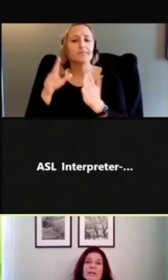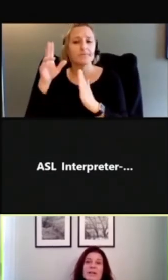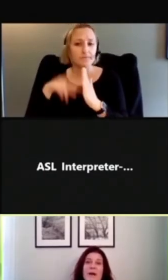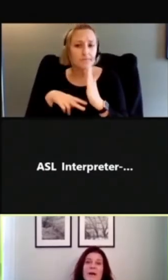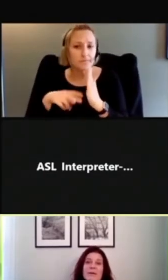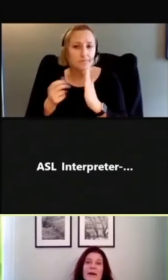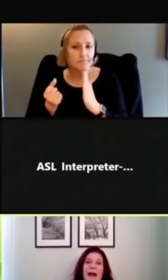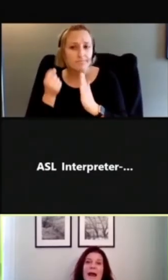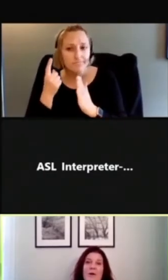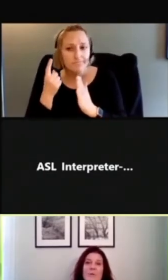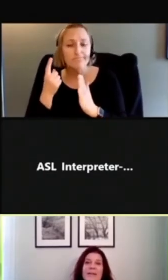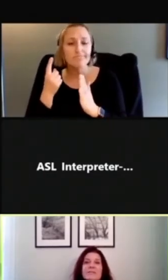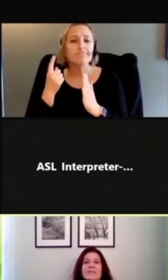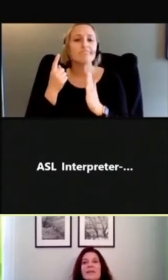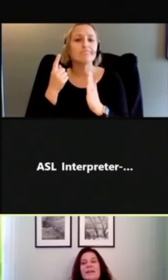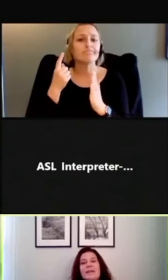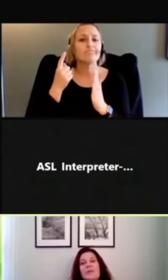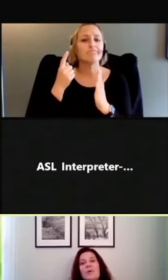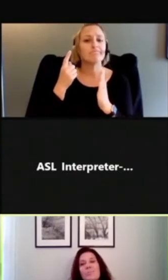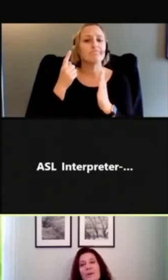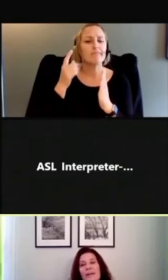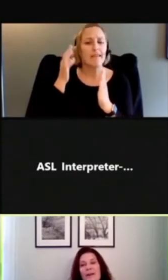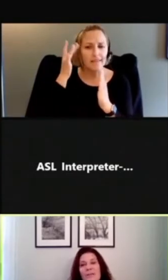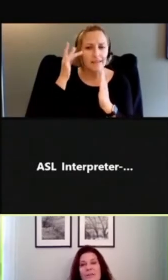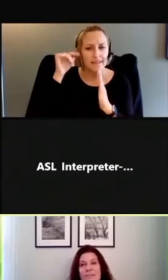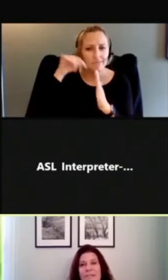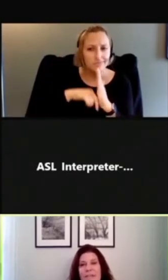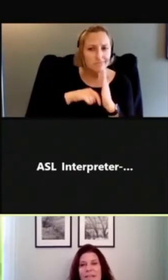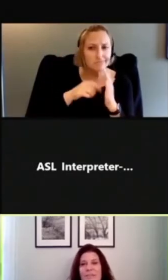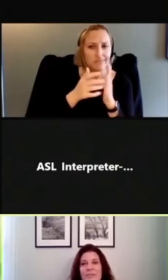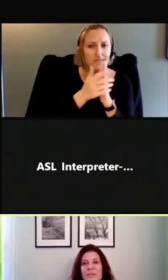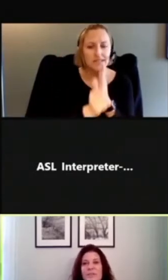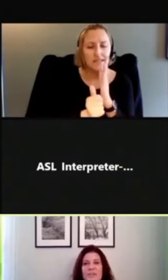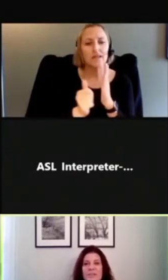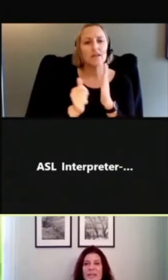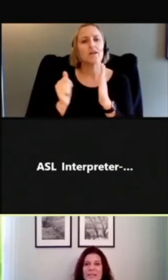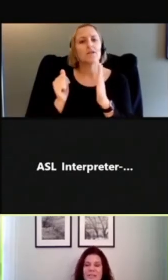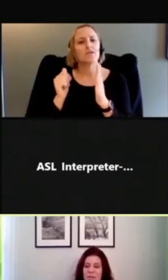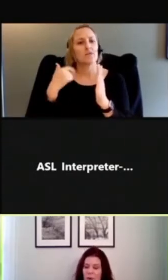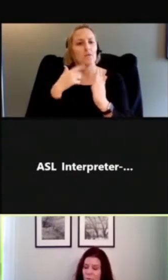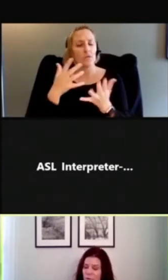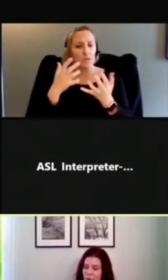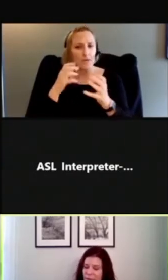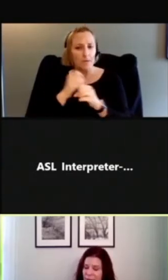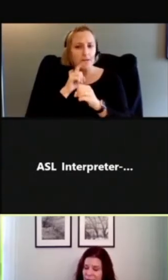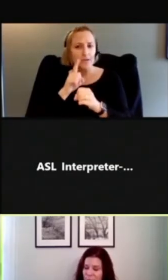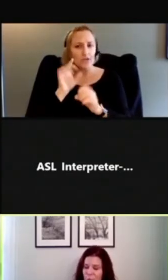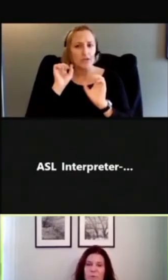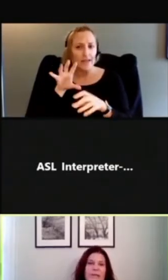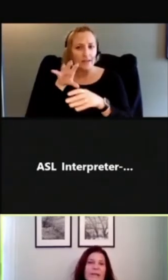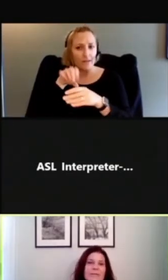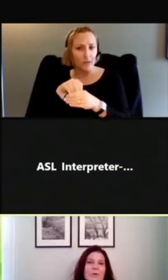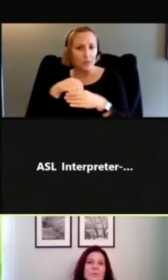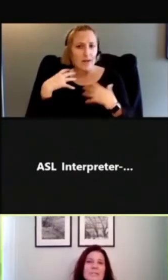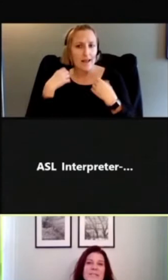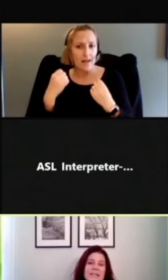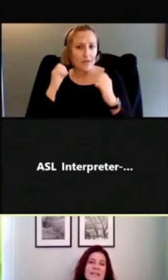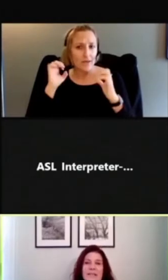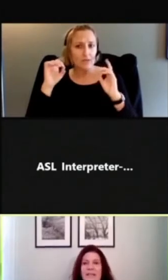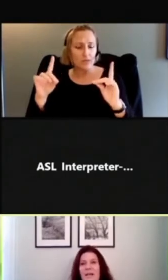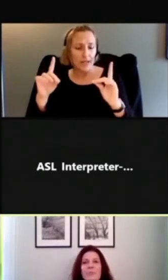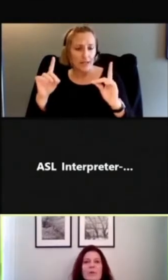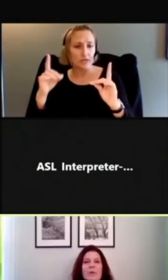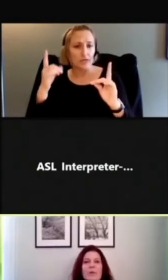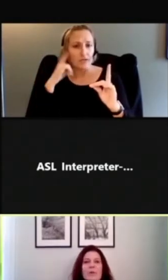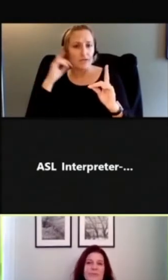when we're talking about how we can incorporate health literacy into adult education, we're looking at a more kind of